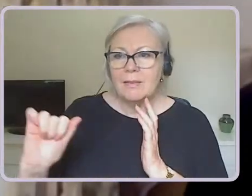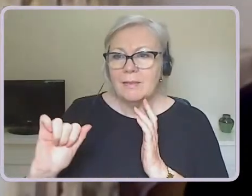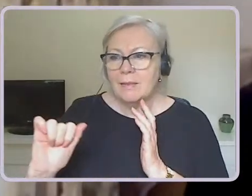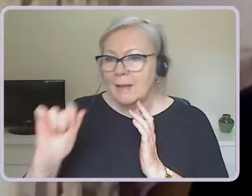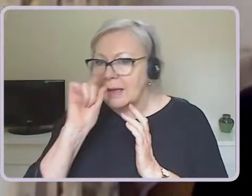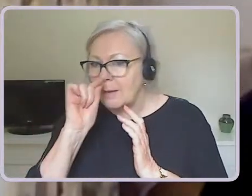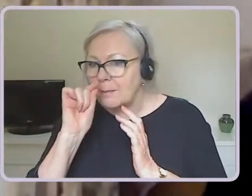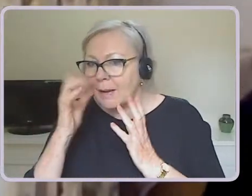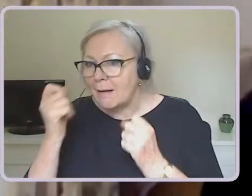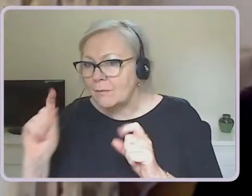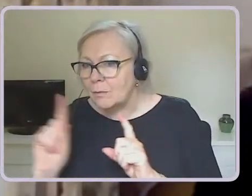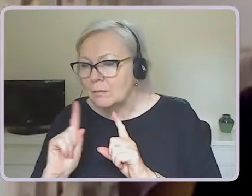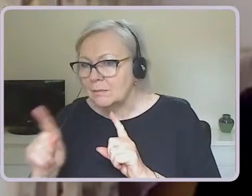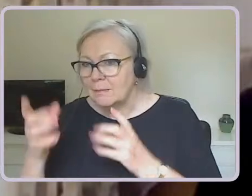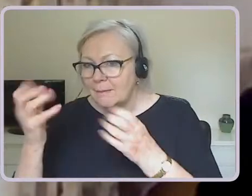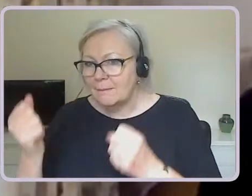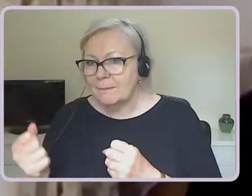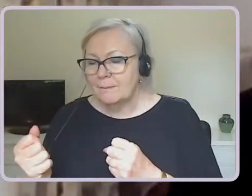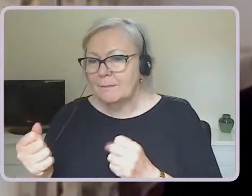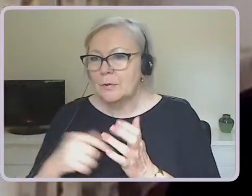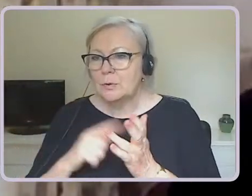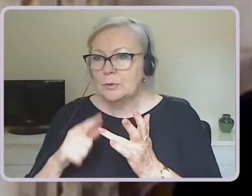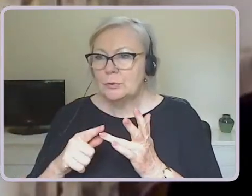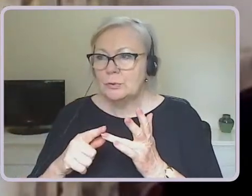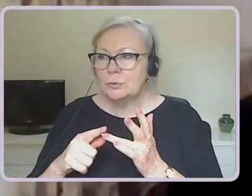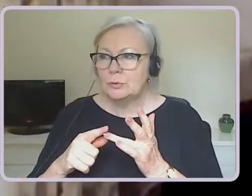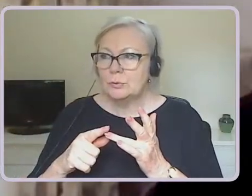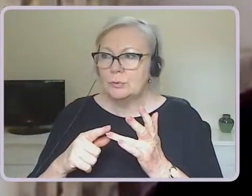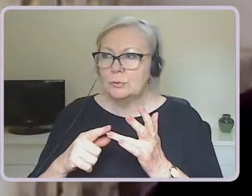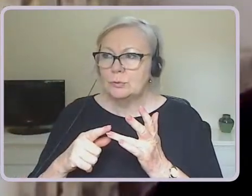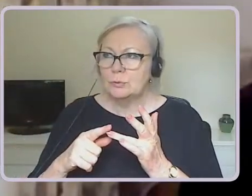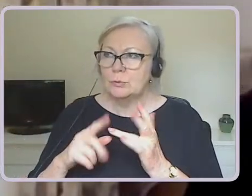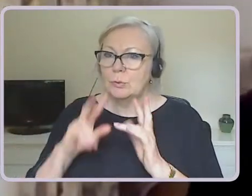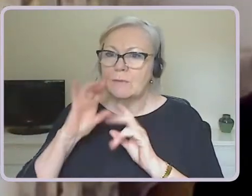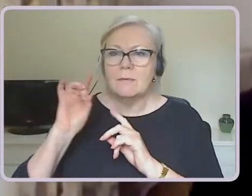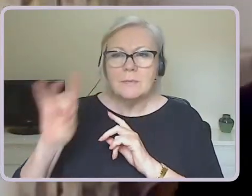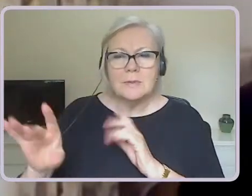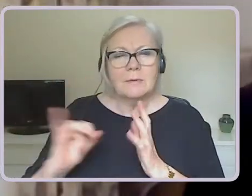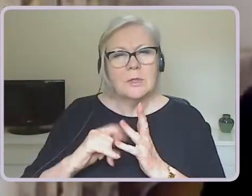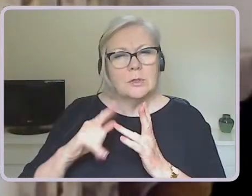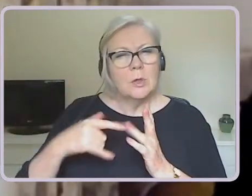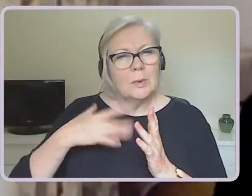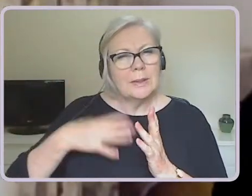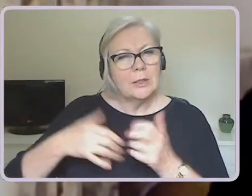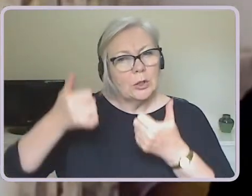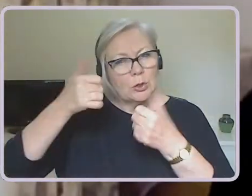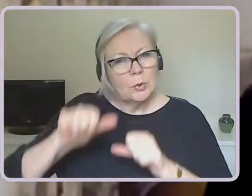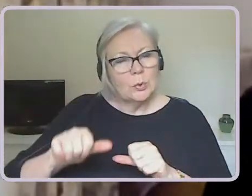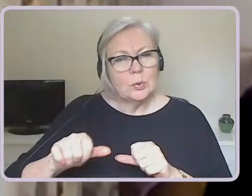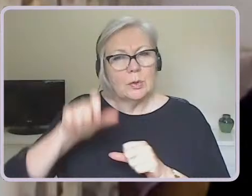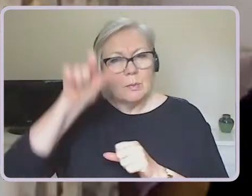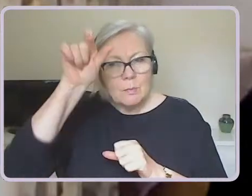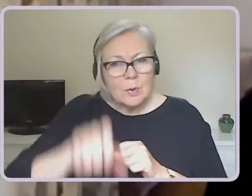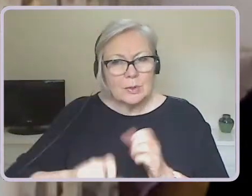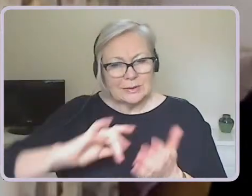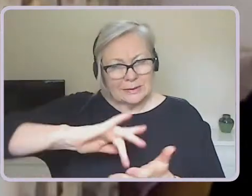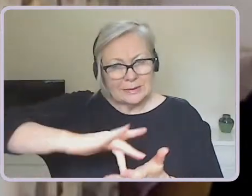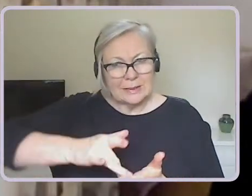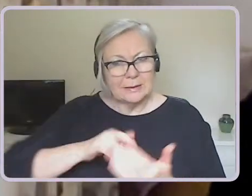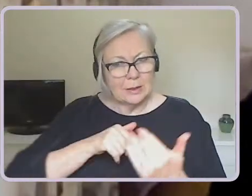yeah, we definitely need to utilise that more of that person-centred approach. So I think that's